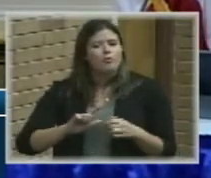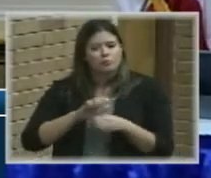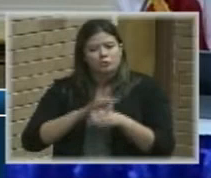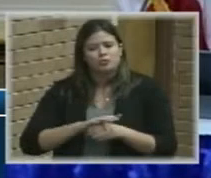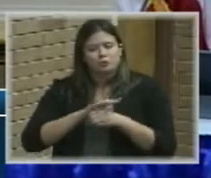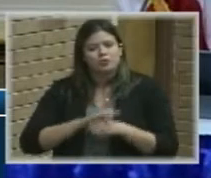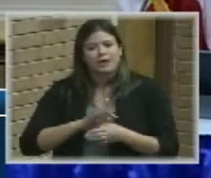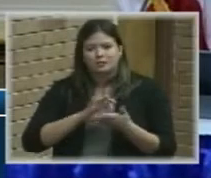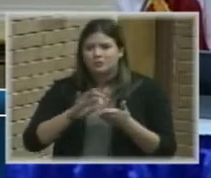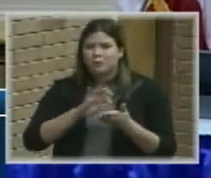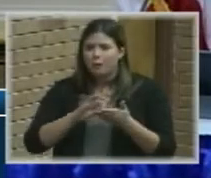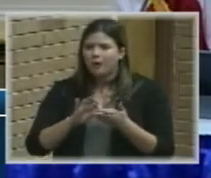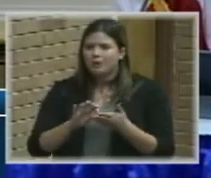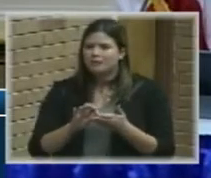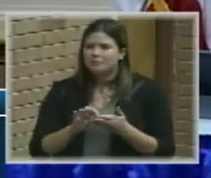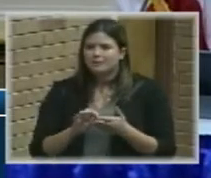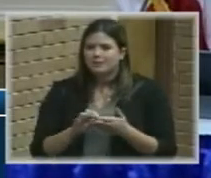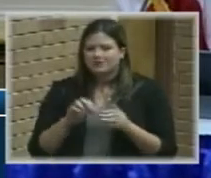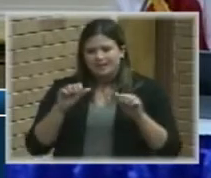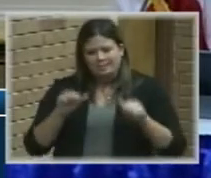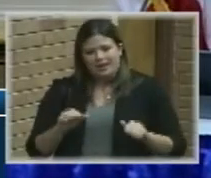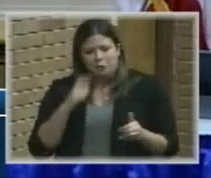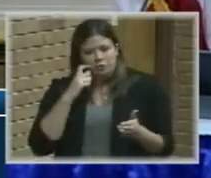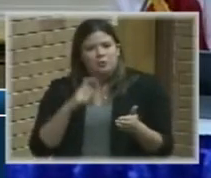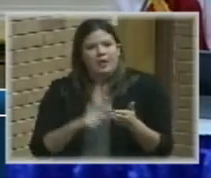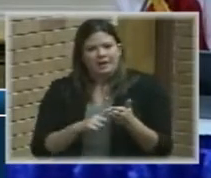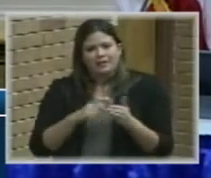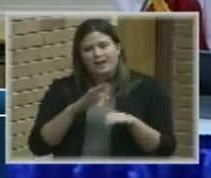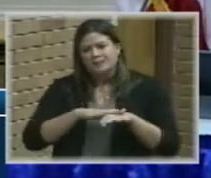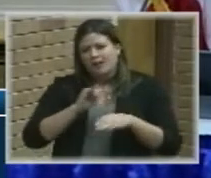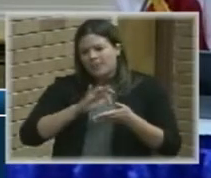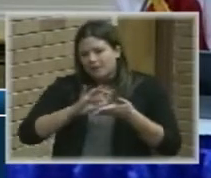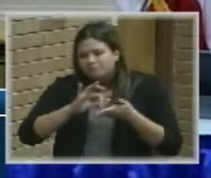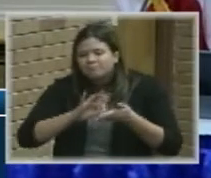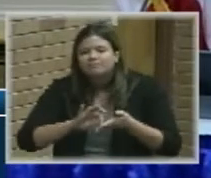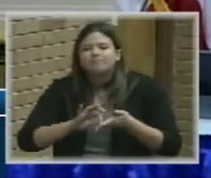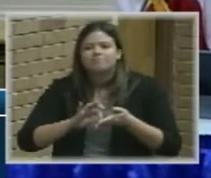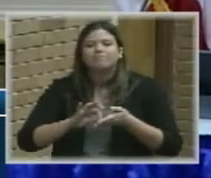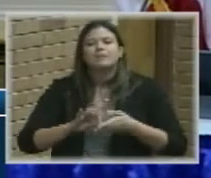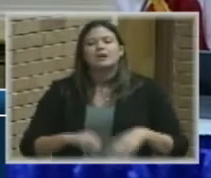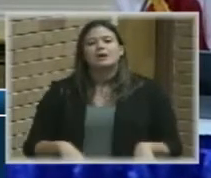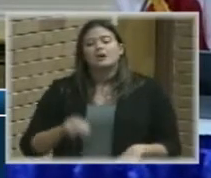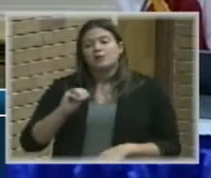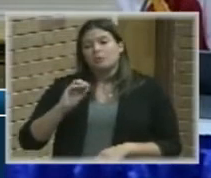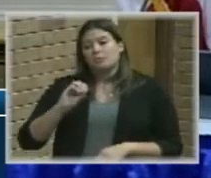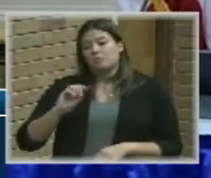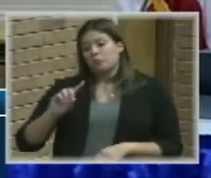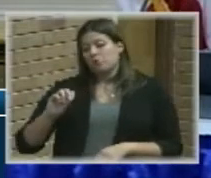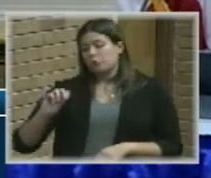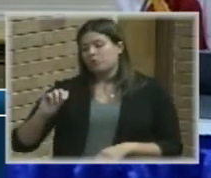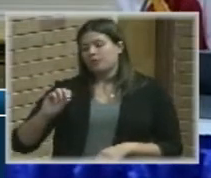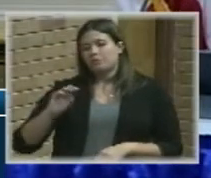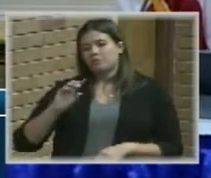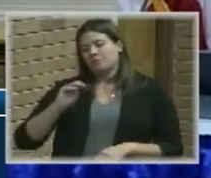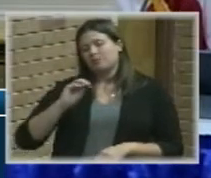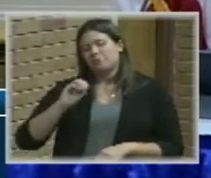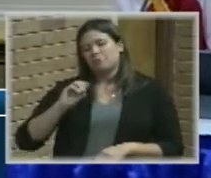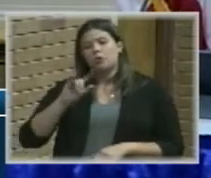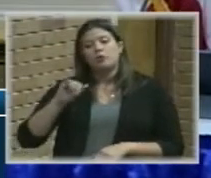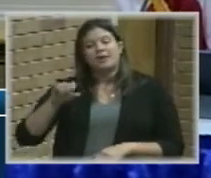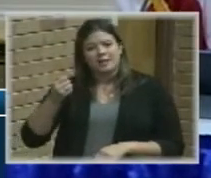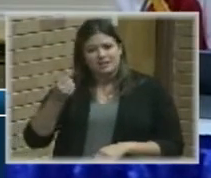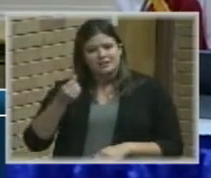it can recognize. Moody's, the well-known bond rating